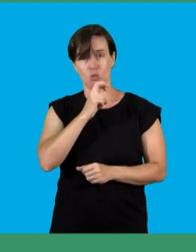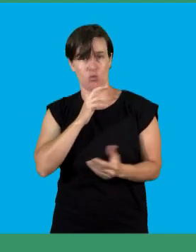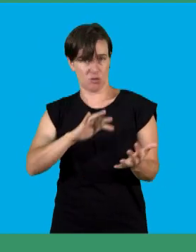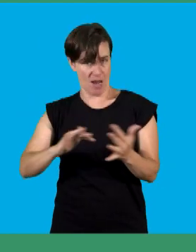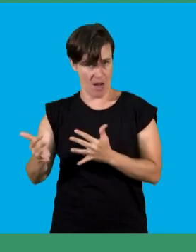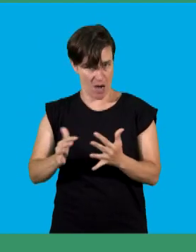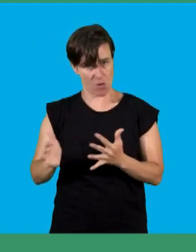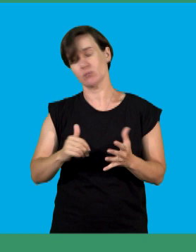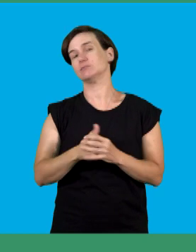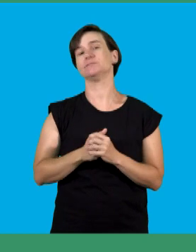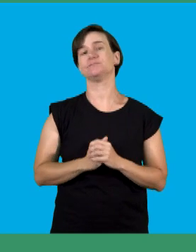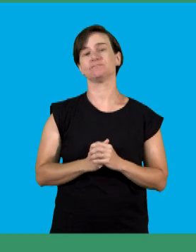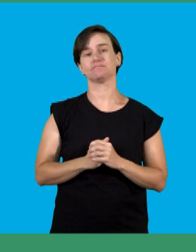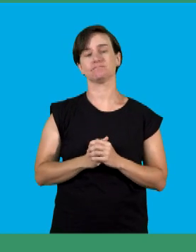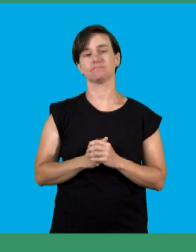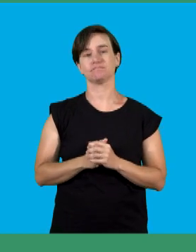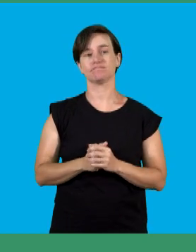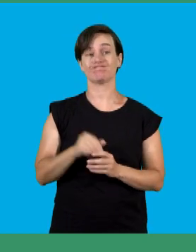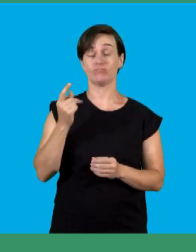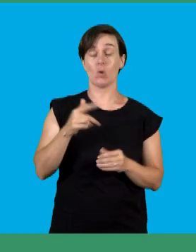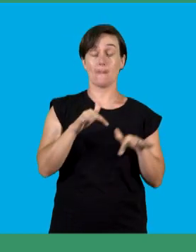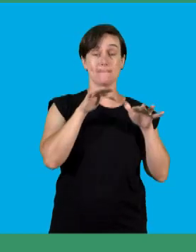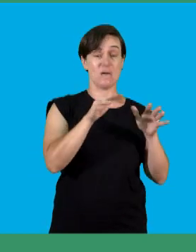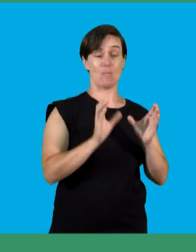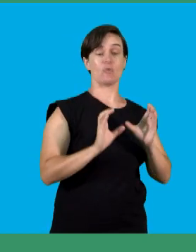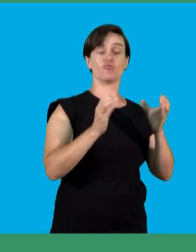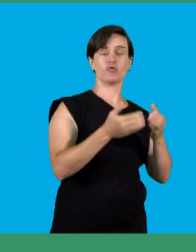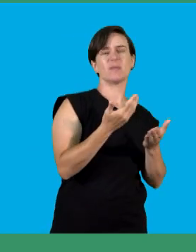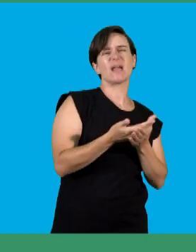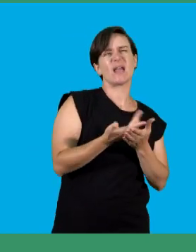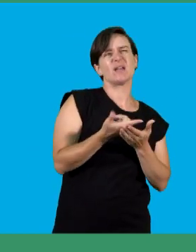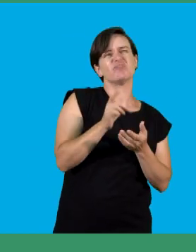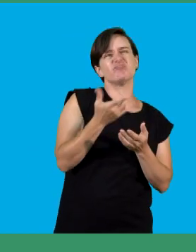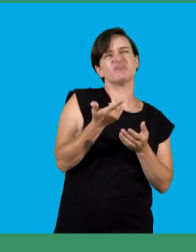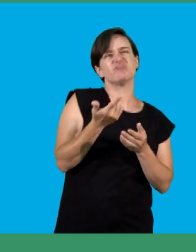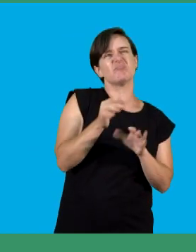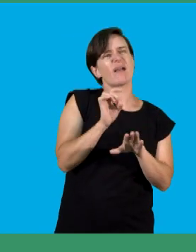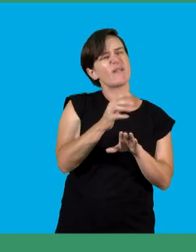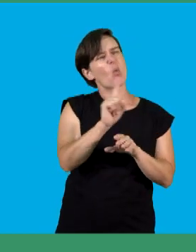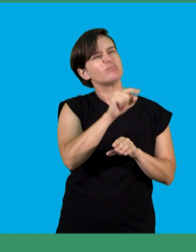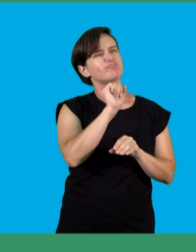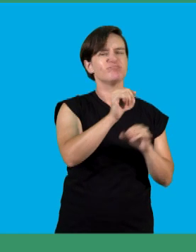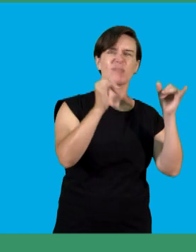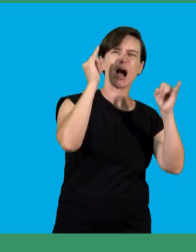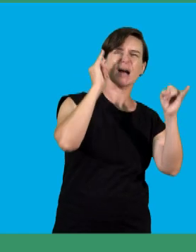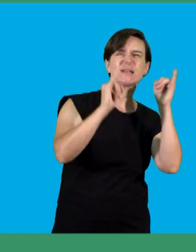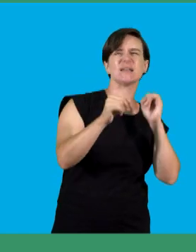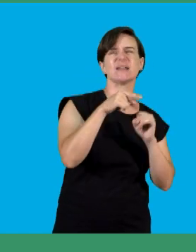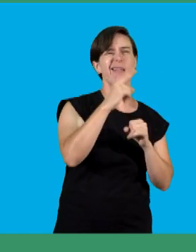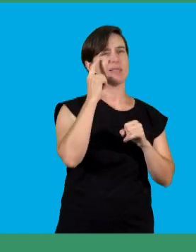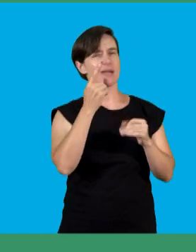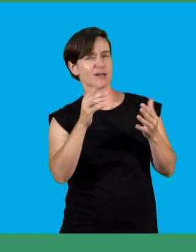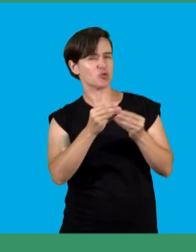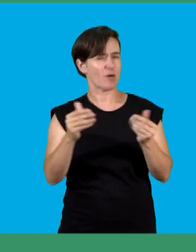you understand or know how to explain it. People in the group will suggest ideas and solutions at